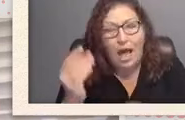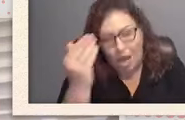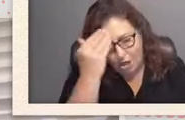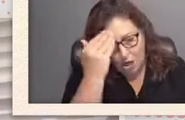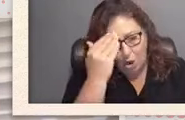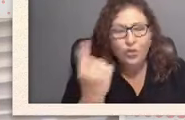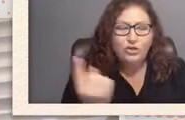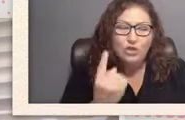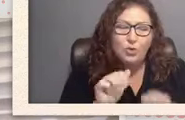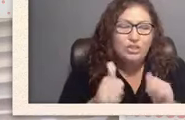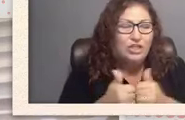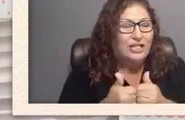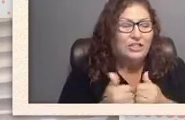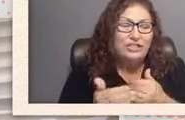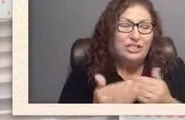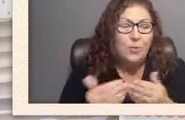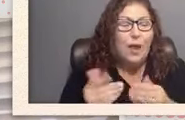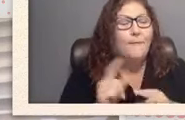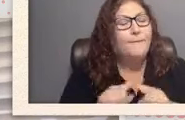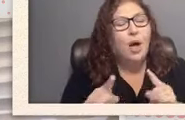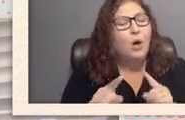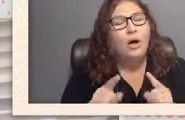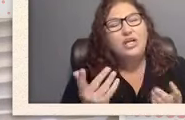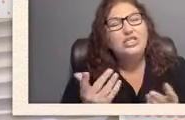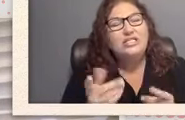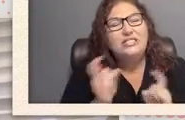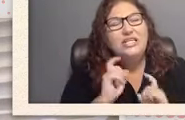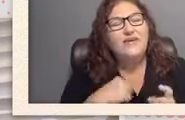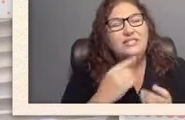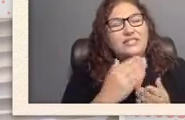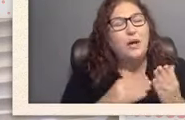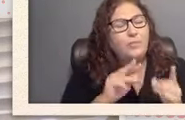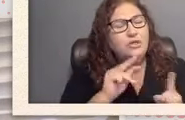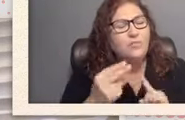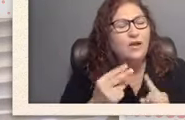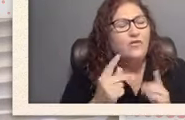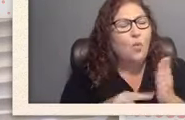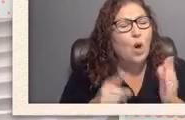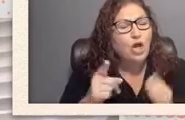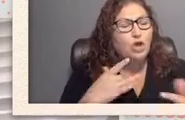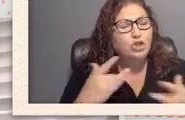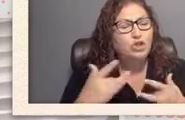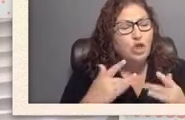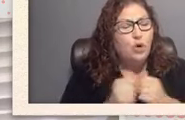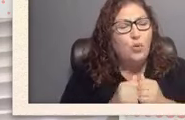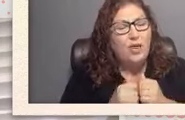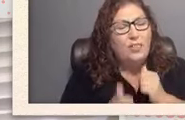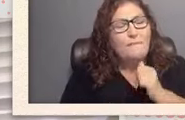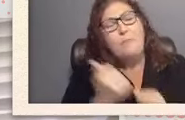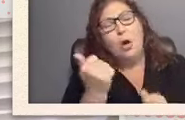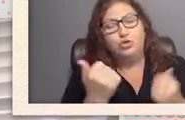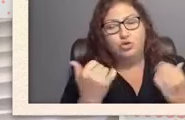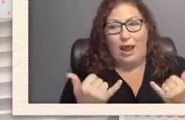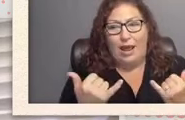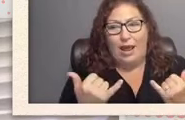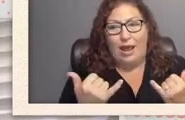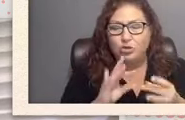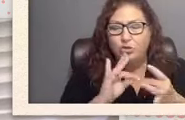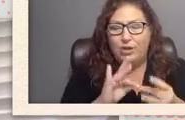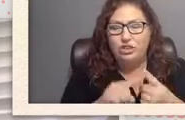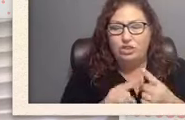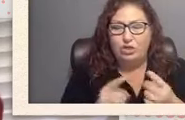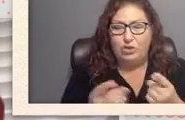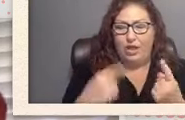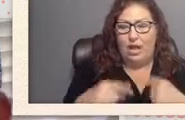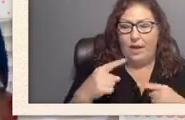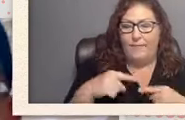anyway. But what is it? Just give us some perspective. What is it that you are concerned with most right now as it relates to the upcoming election and